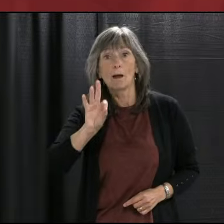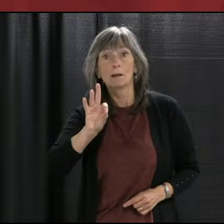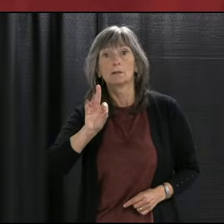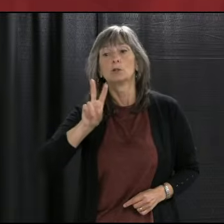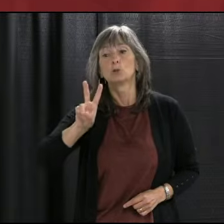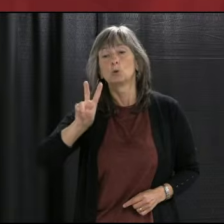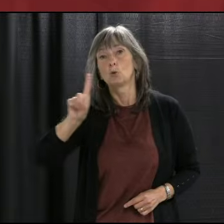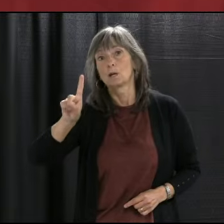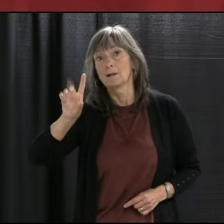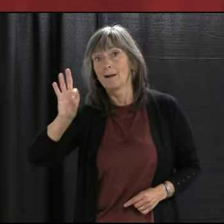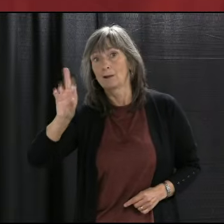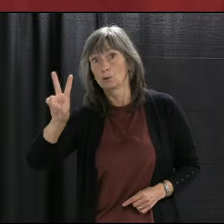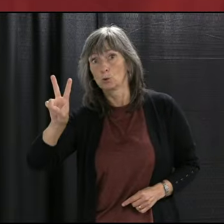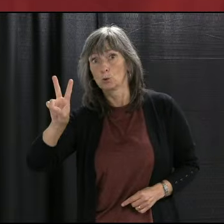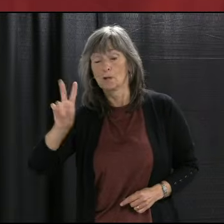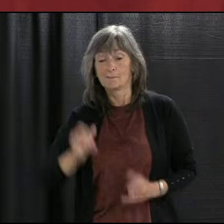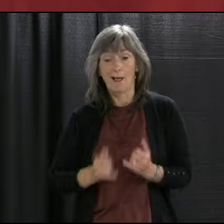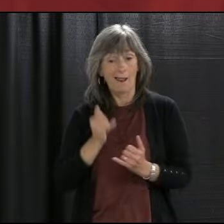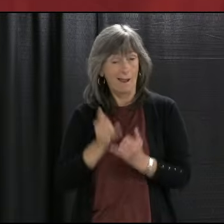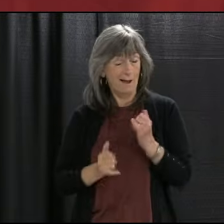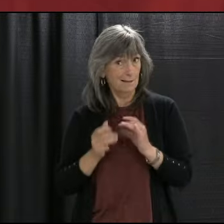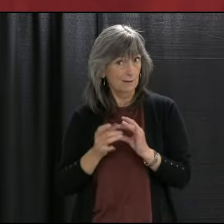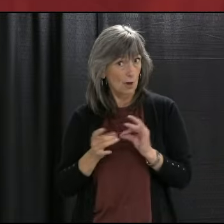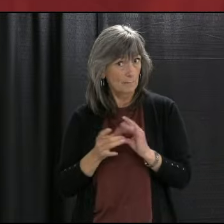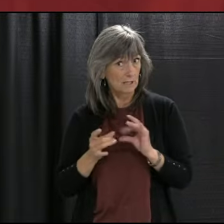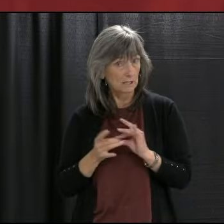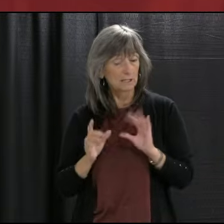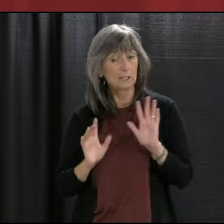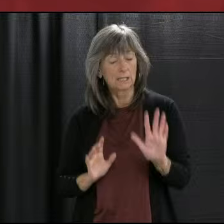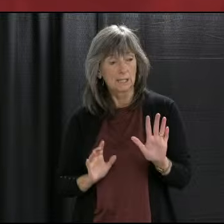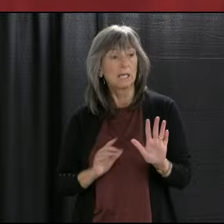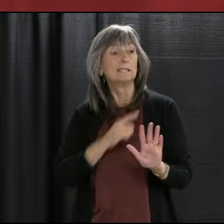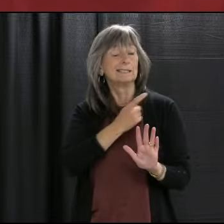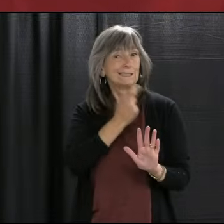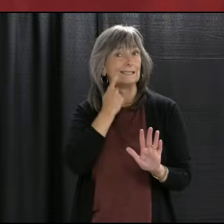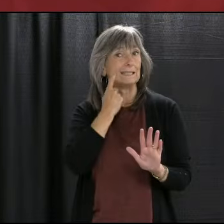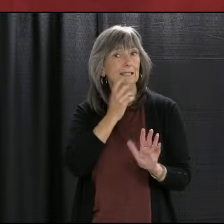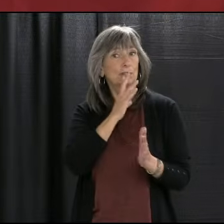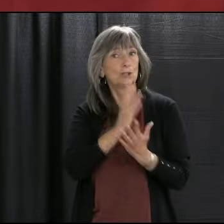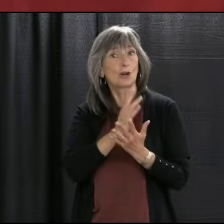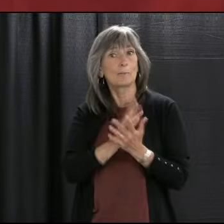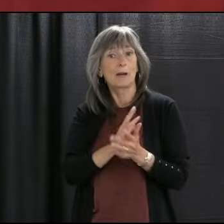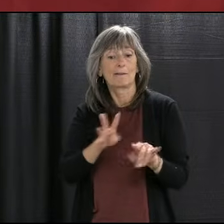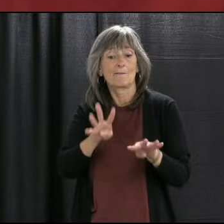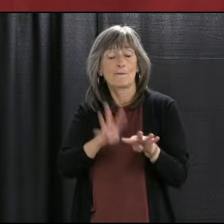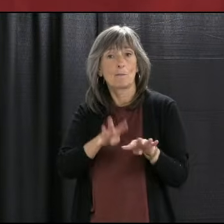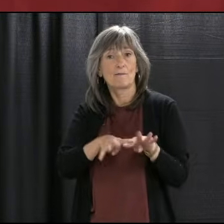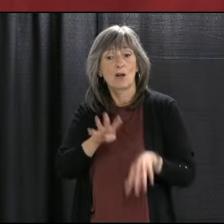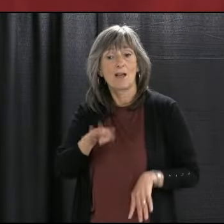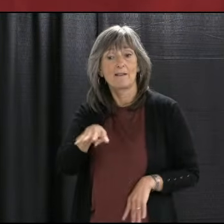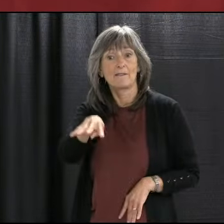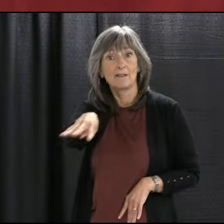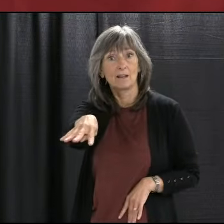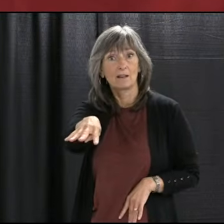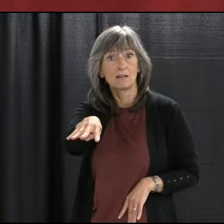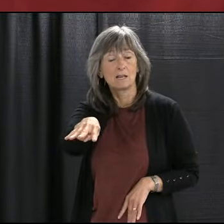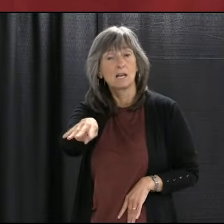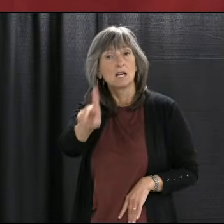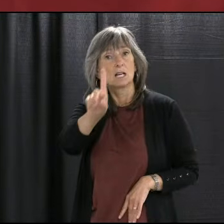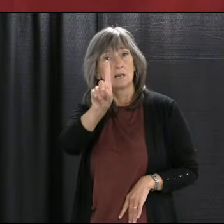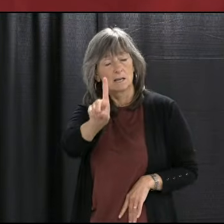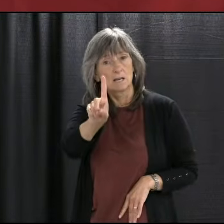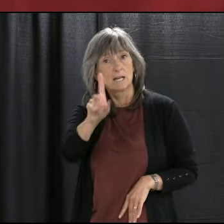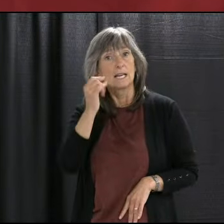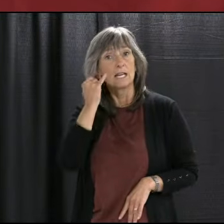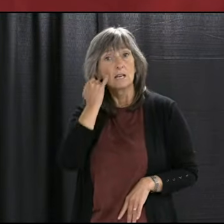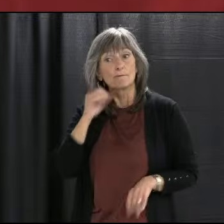729-2192. My final comment, my Justice colleague mentioned ATVs. And I have to say it again, I've said it a number of times, if